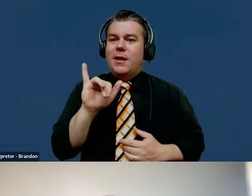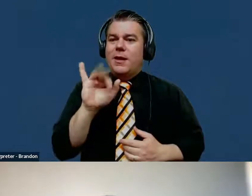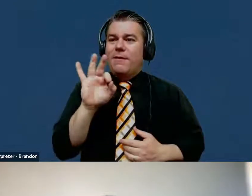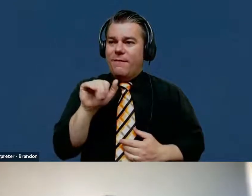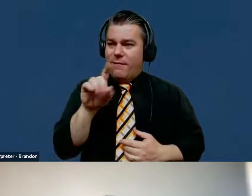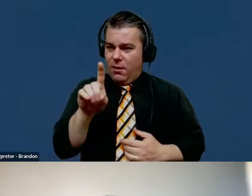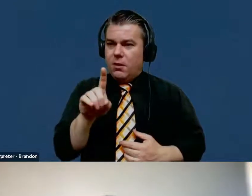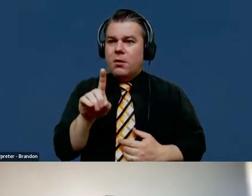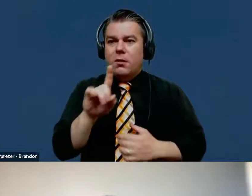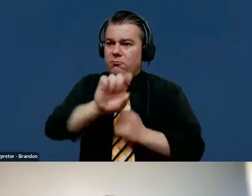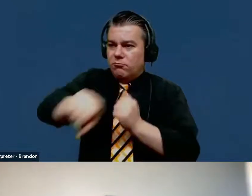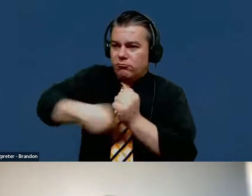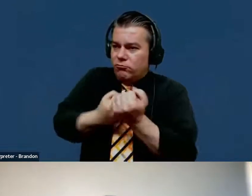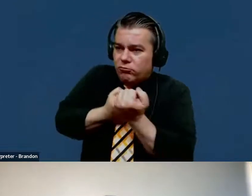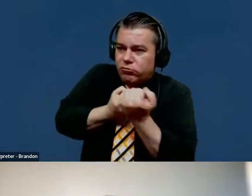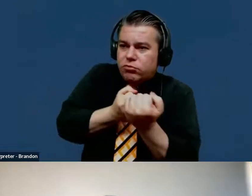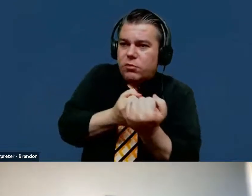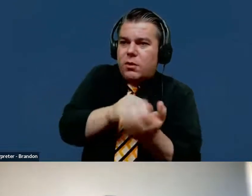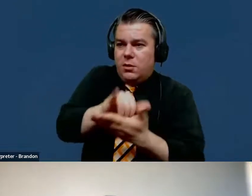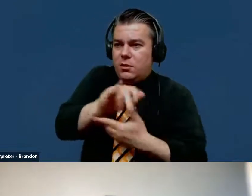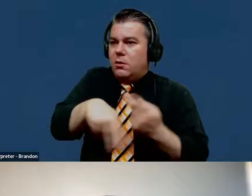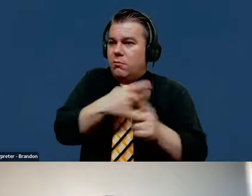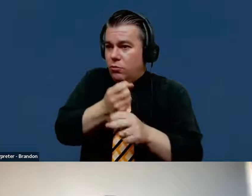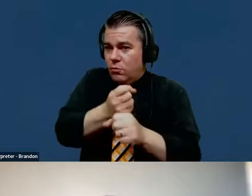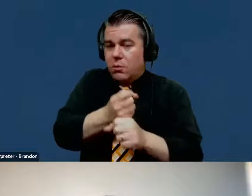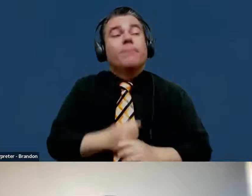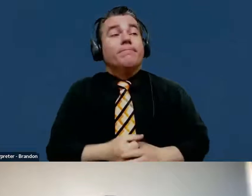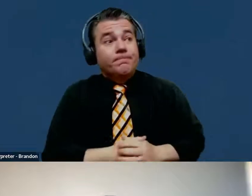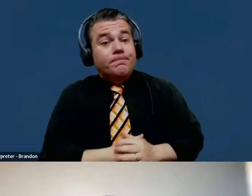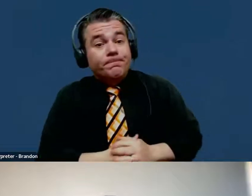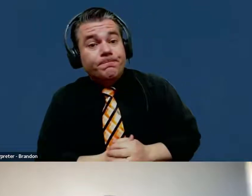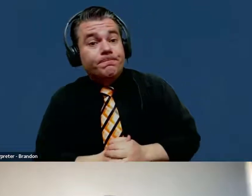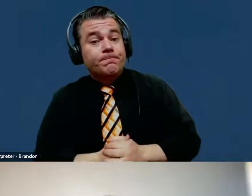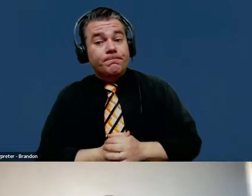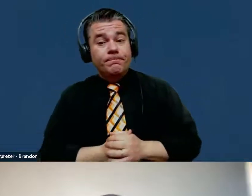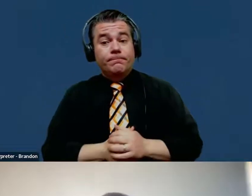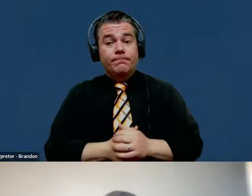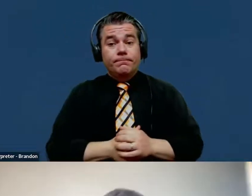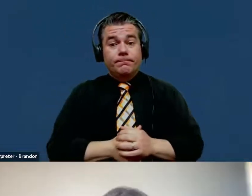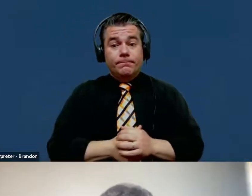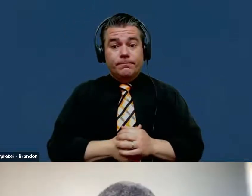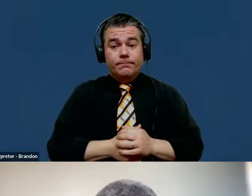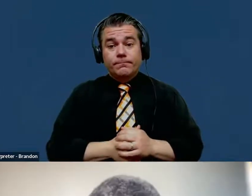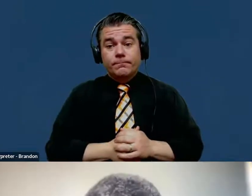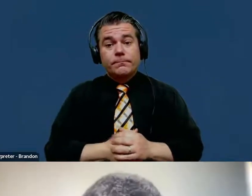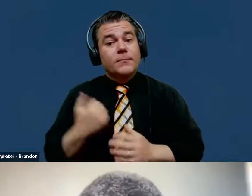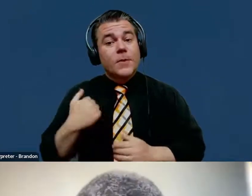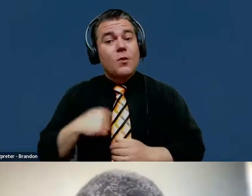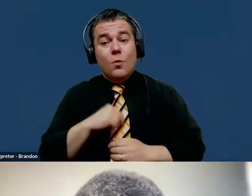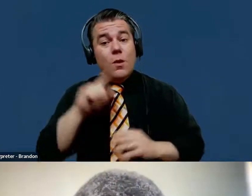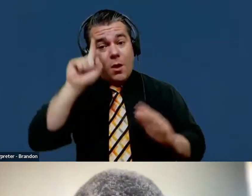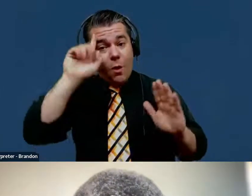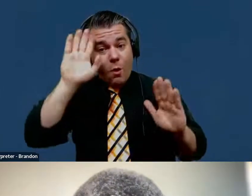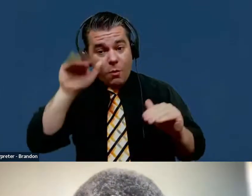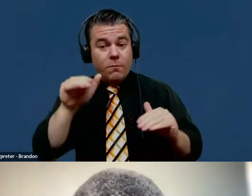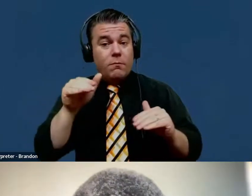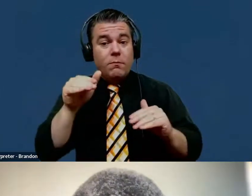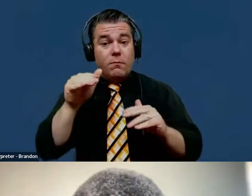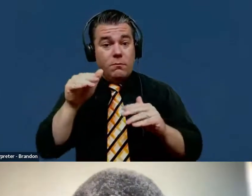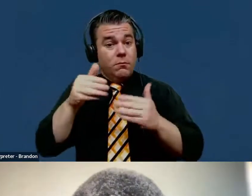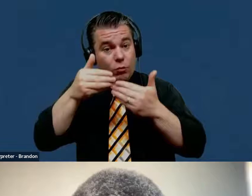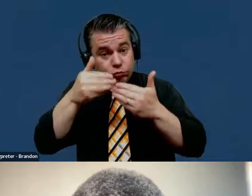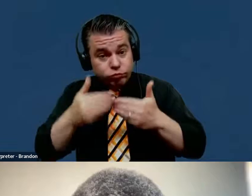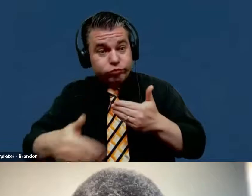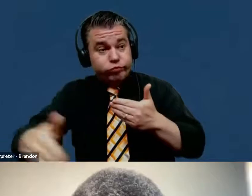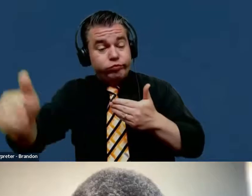type of work. Yeah, absolutely. I mean, we just hope that going forward,